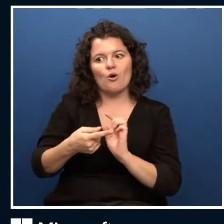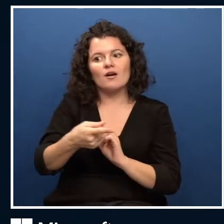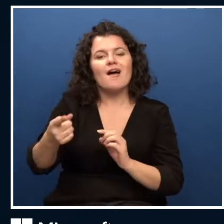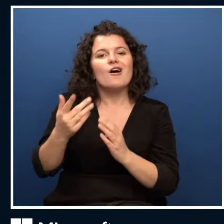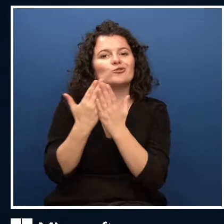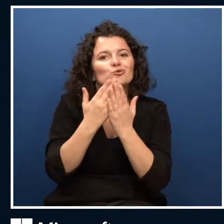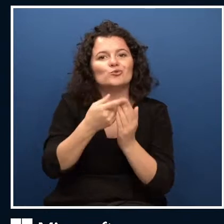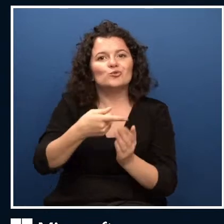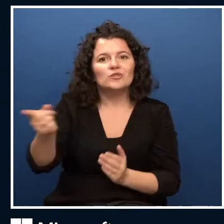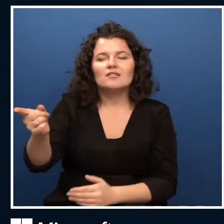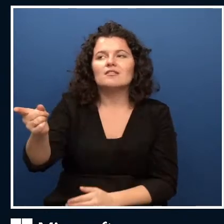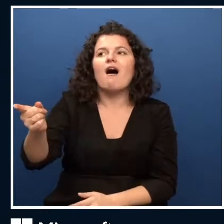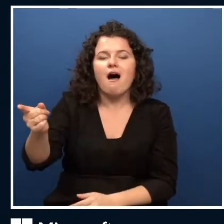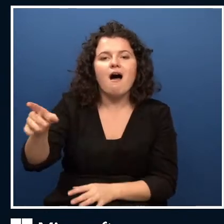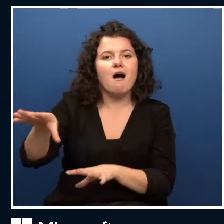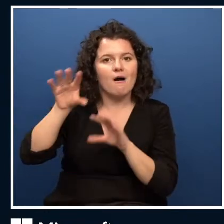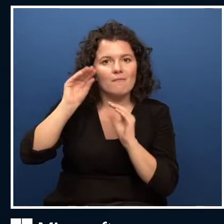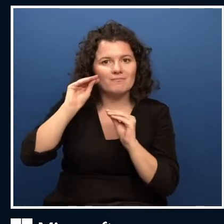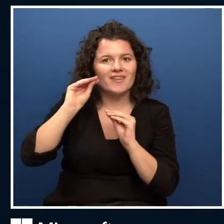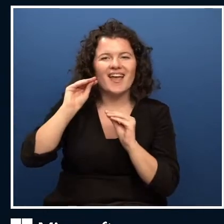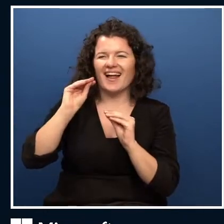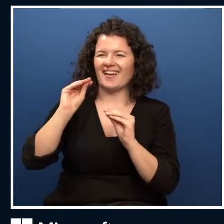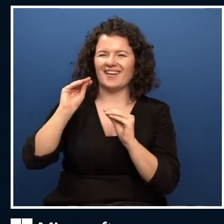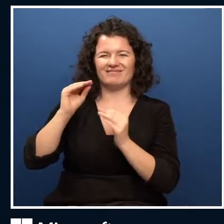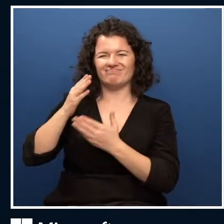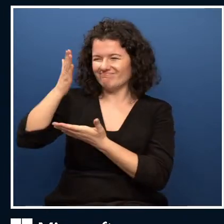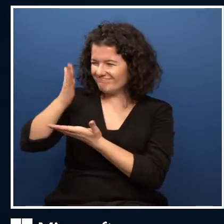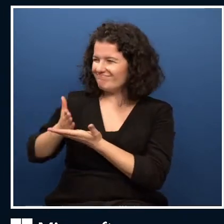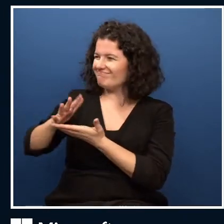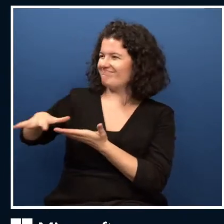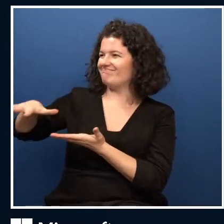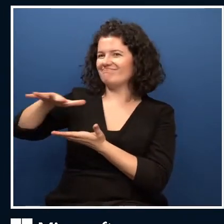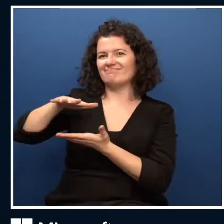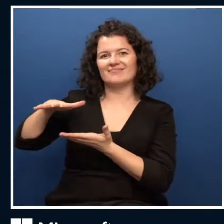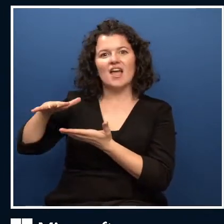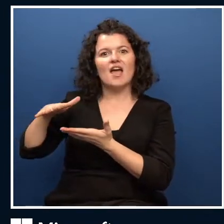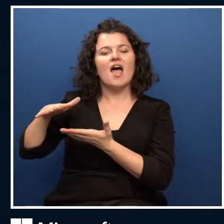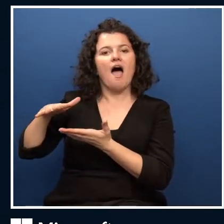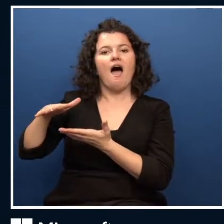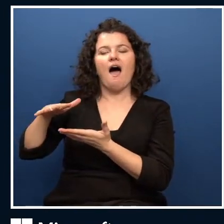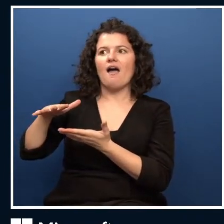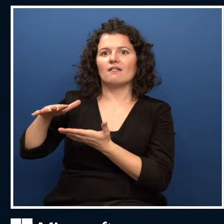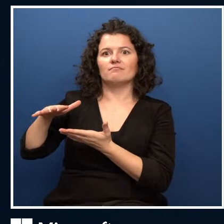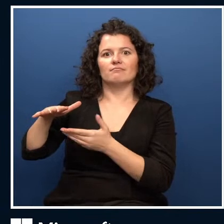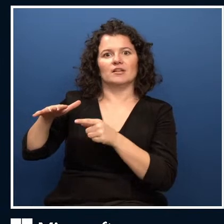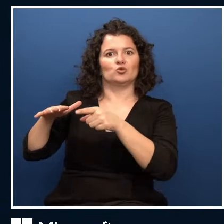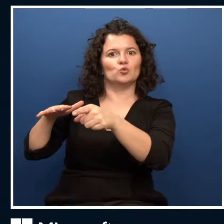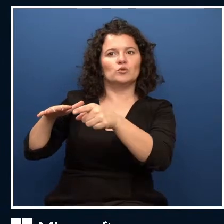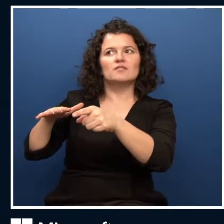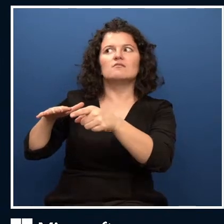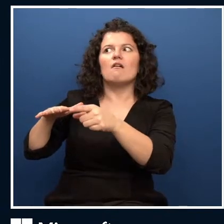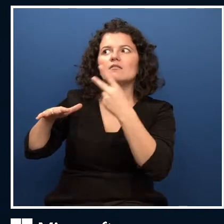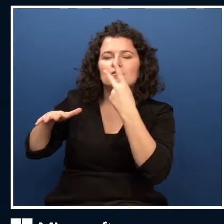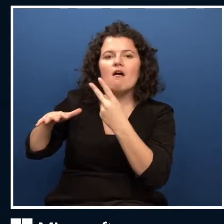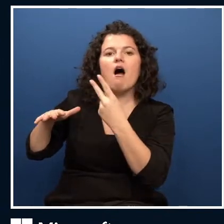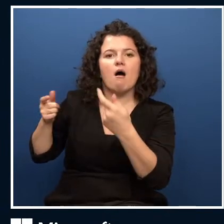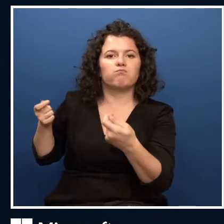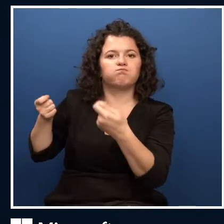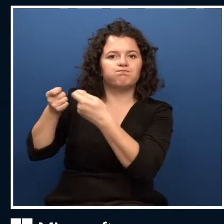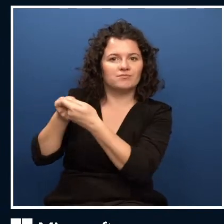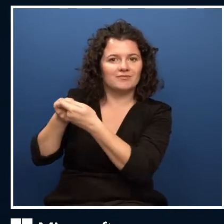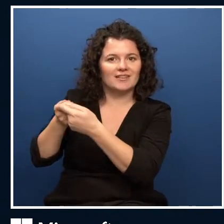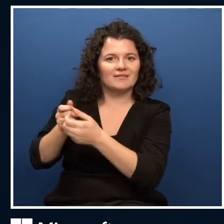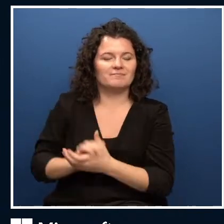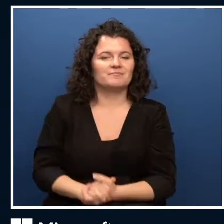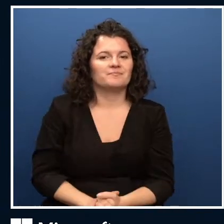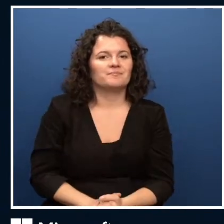from that, and they are able to tell and engage with the students to say, as you're learning, as Noah mentioned, there are certain things that you can build your